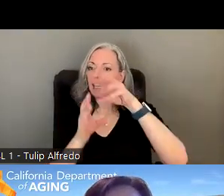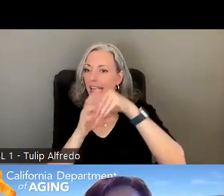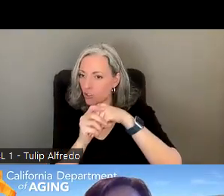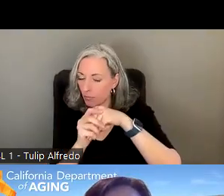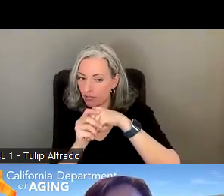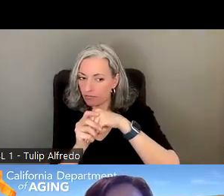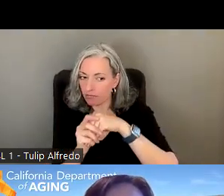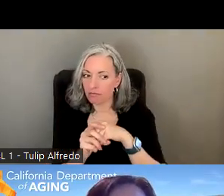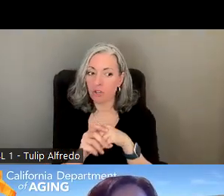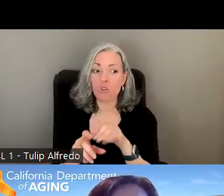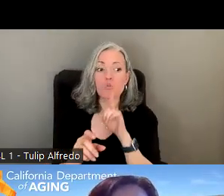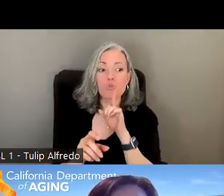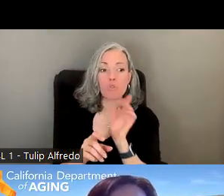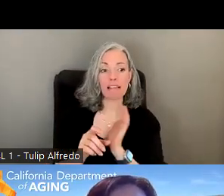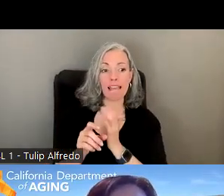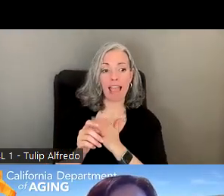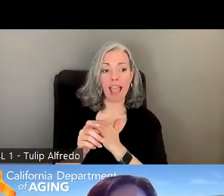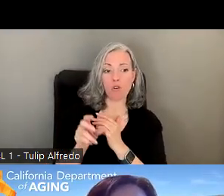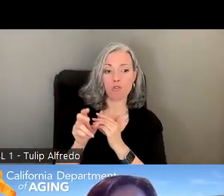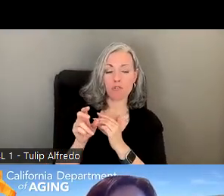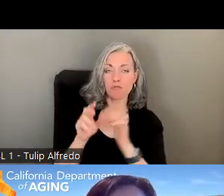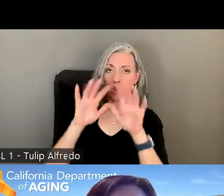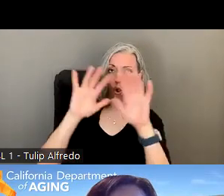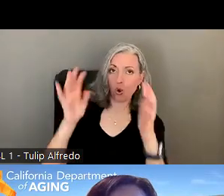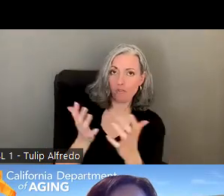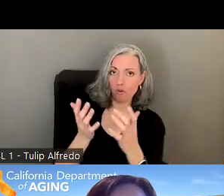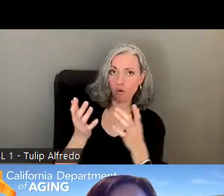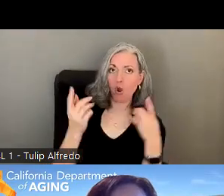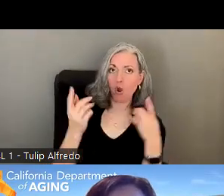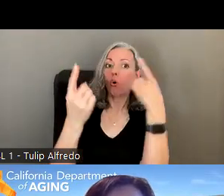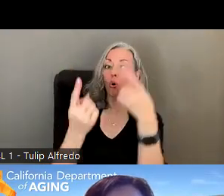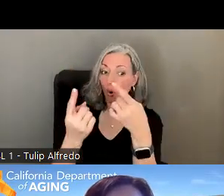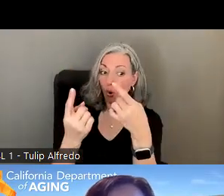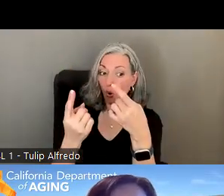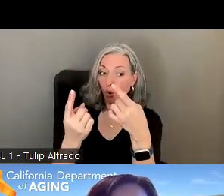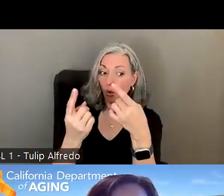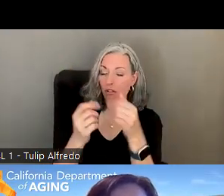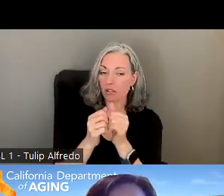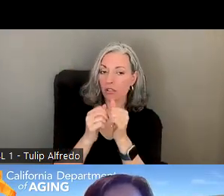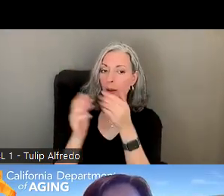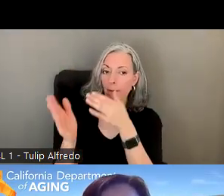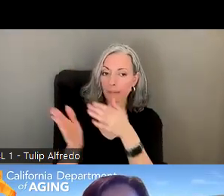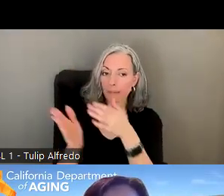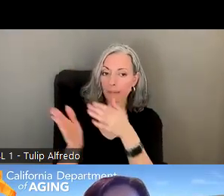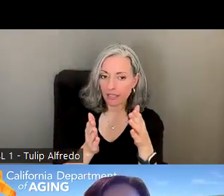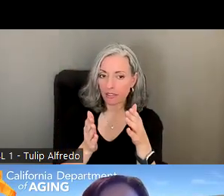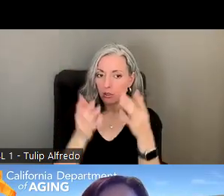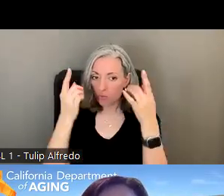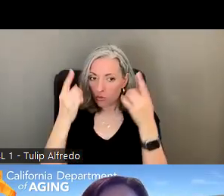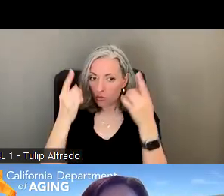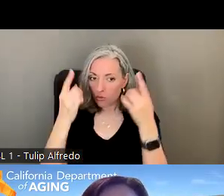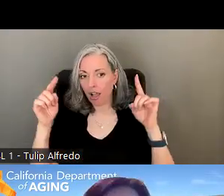the overall aim of the California Health and Human Services Agency Equity Strategic Plan is to achieve